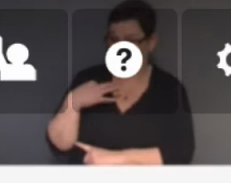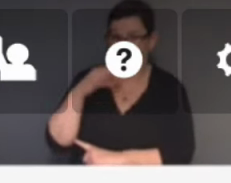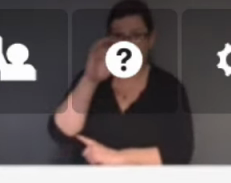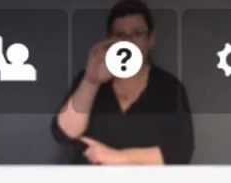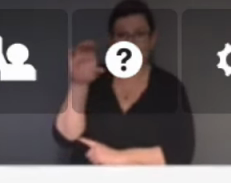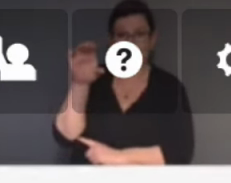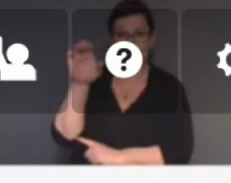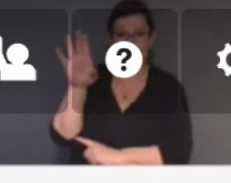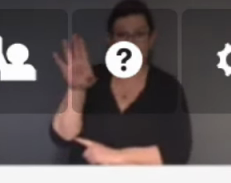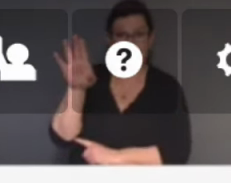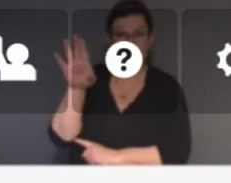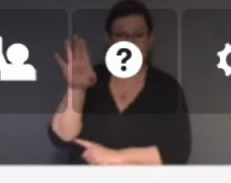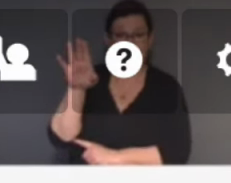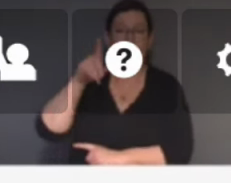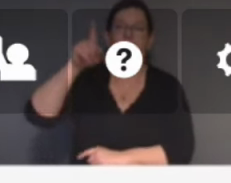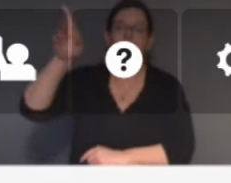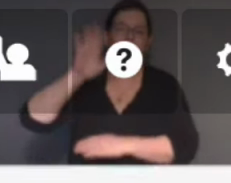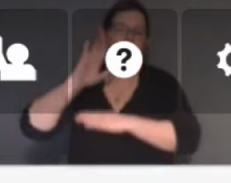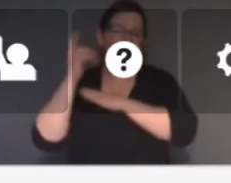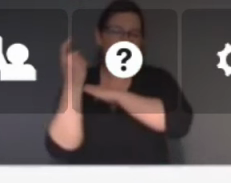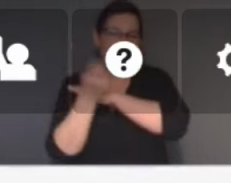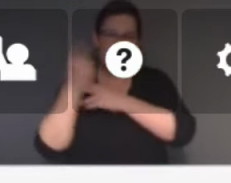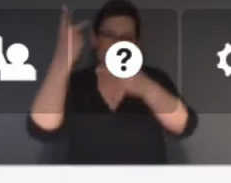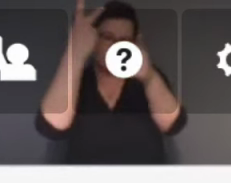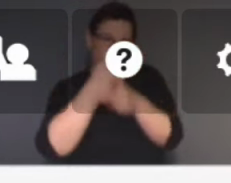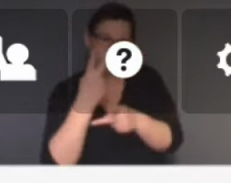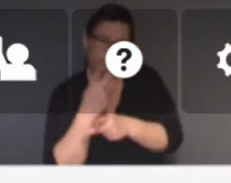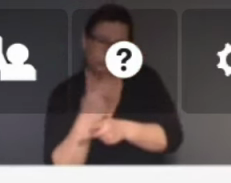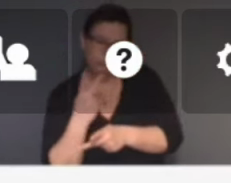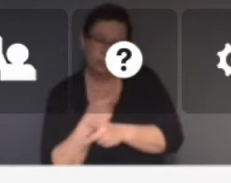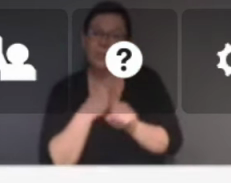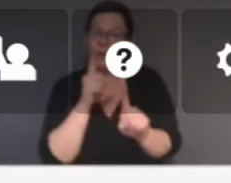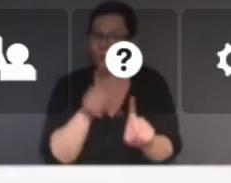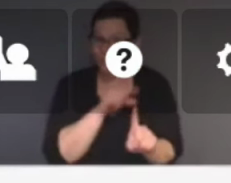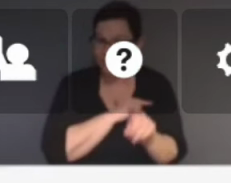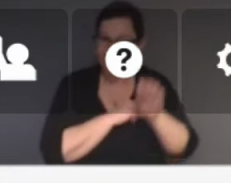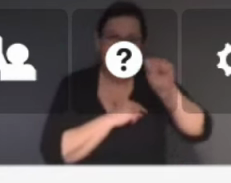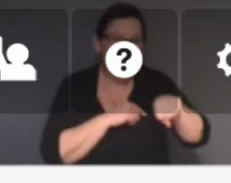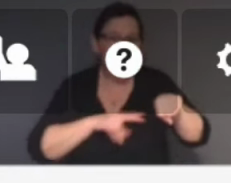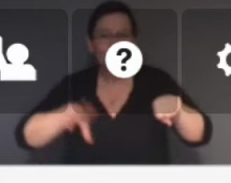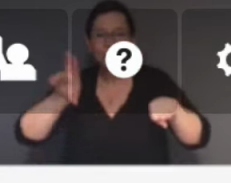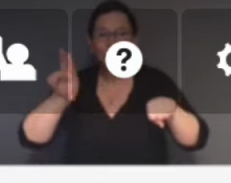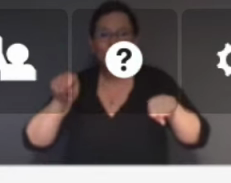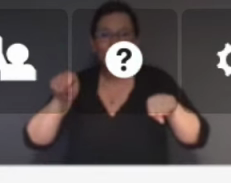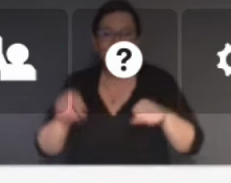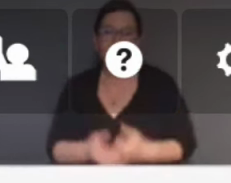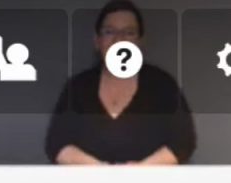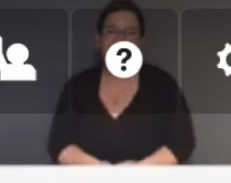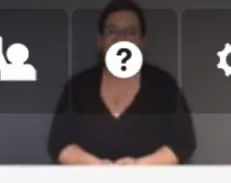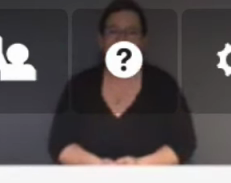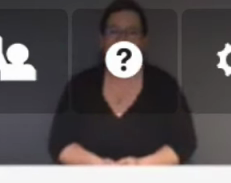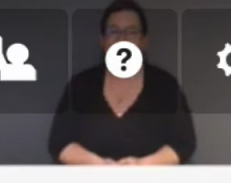On these forms, you have to include your income outside Canada for the year you became a resident of Canada